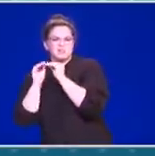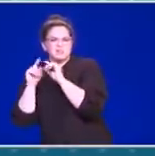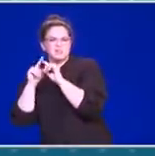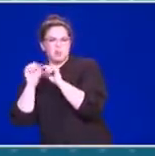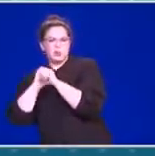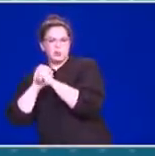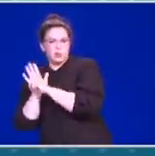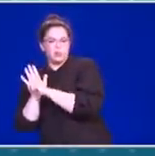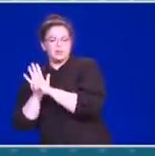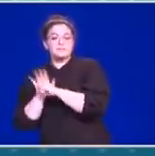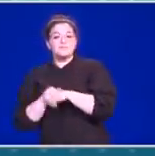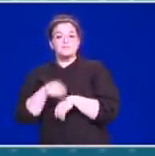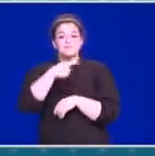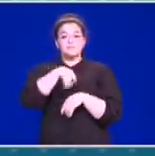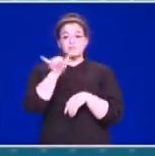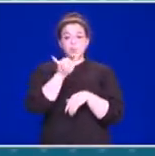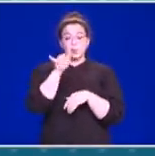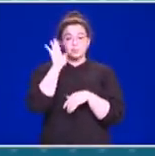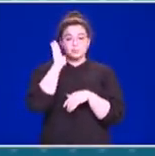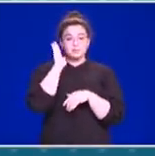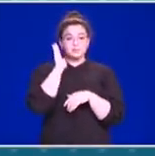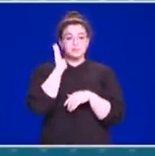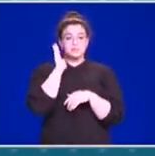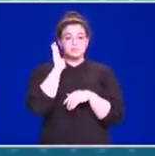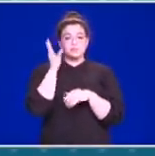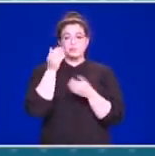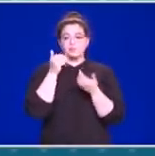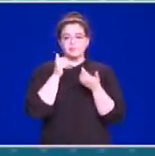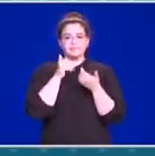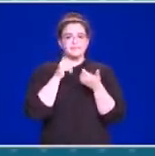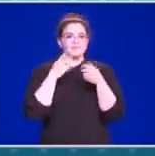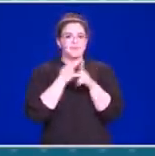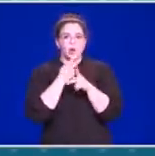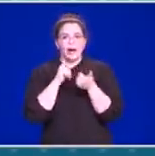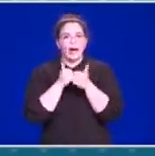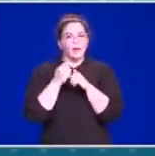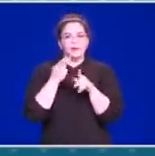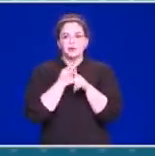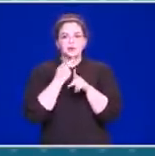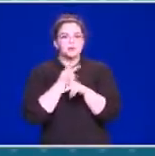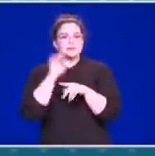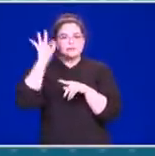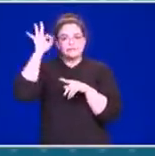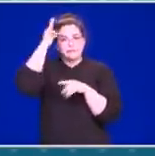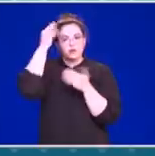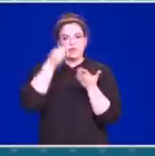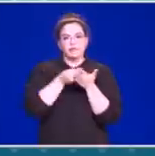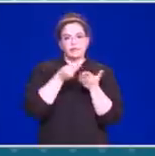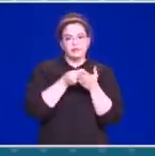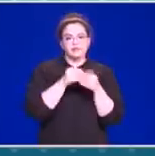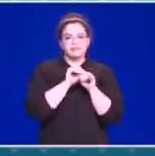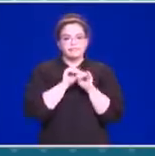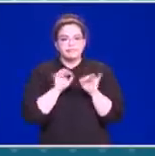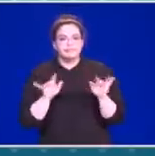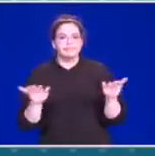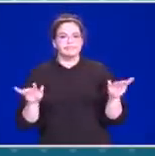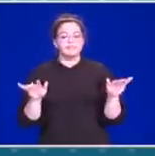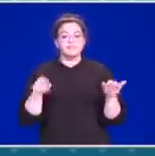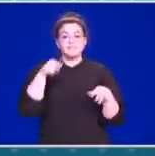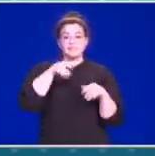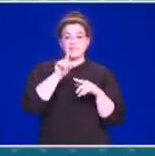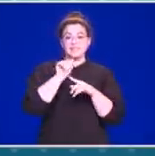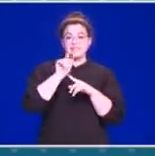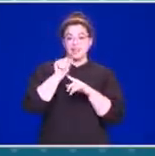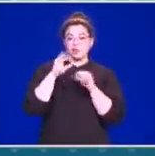results will also help inform how hundreds of billions of dollars in federal funds will be distributed each year nationwide. The data we